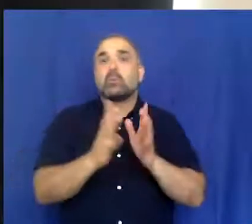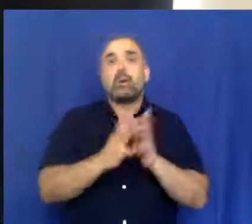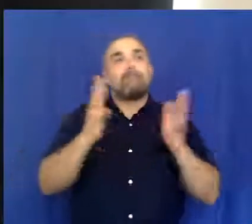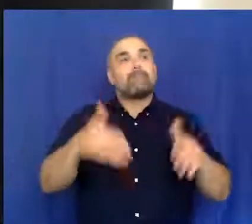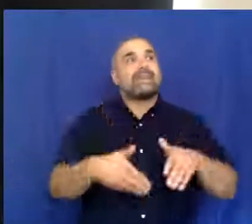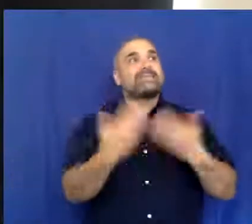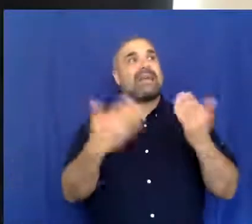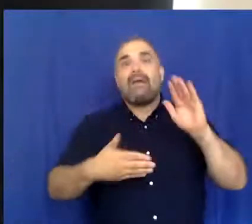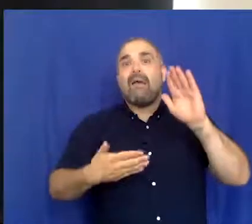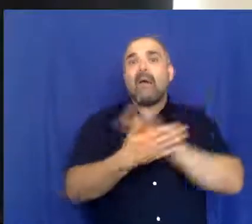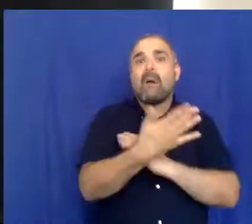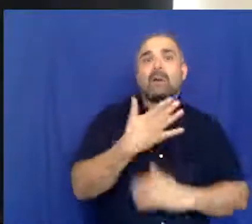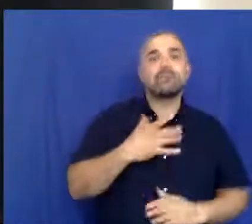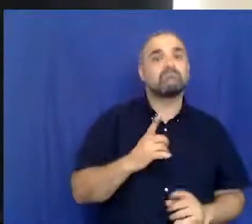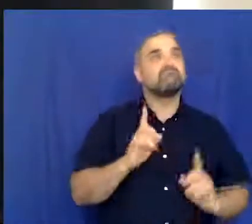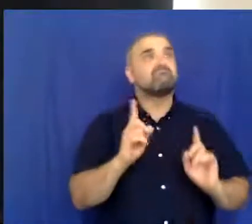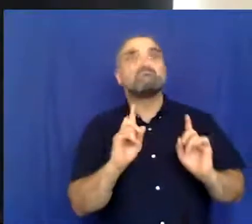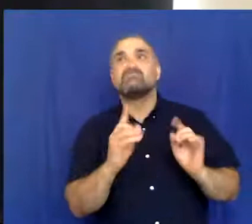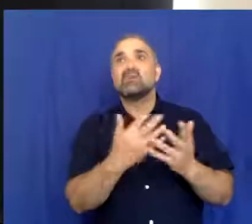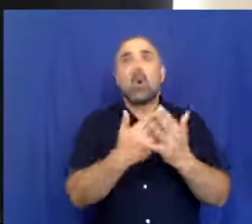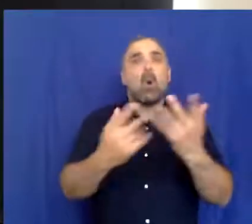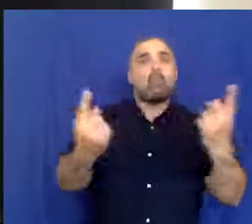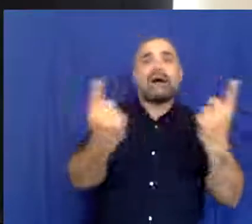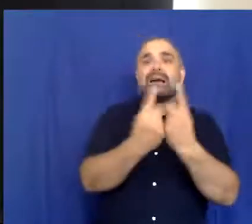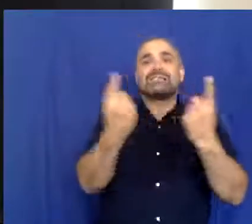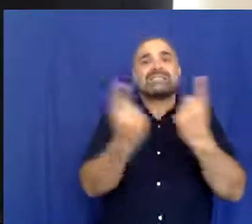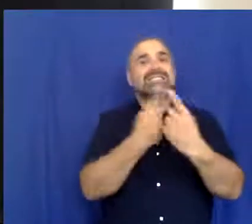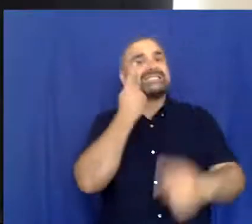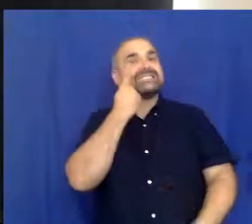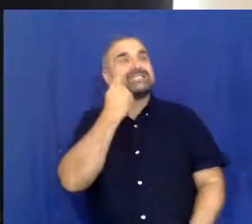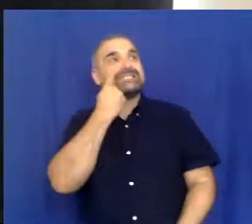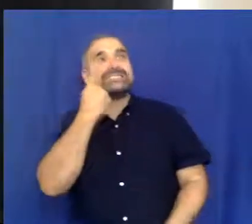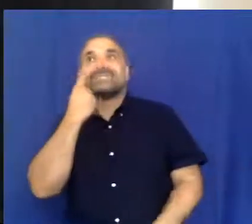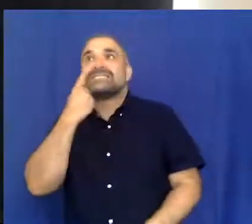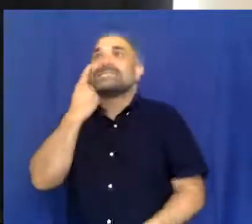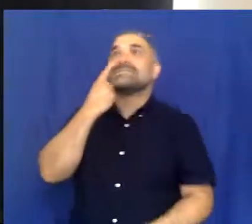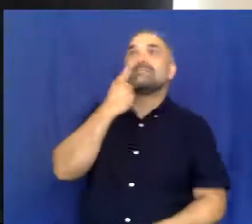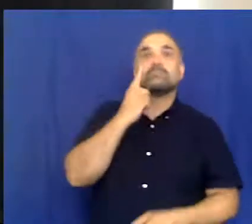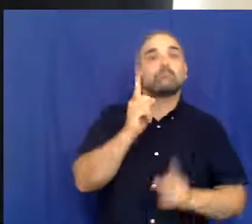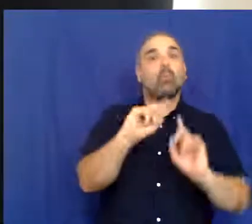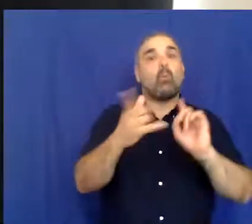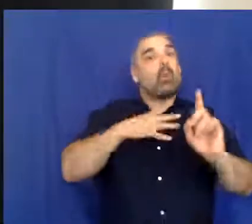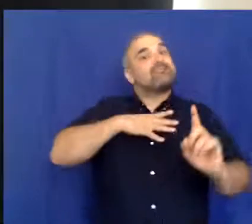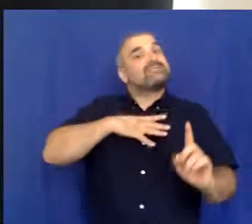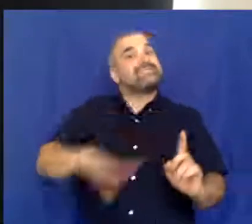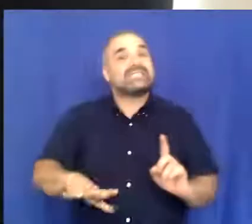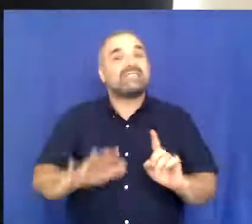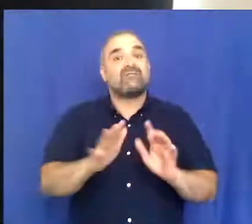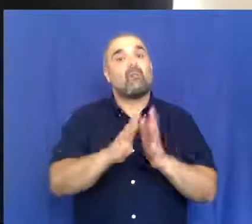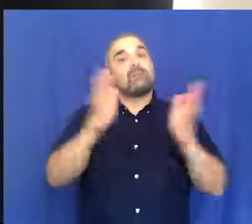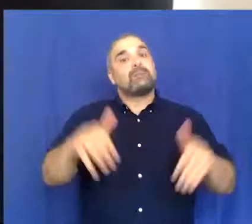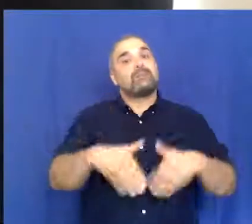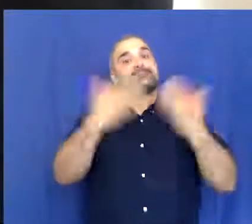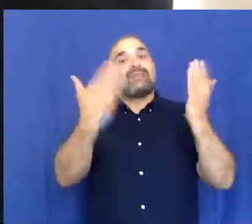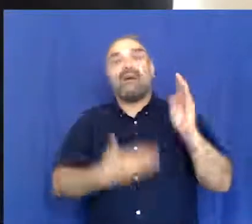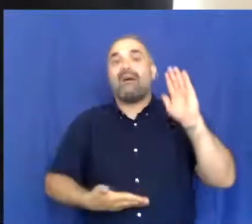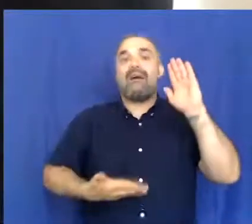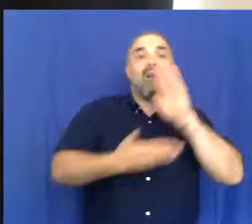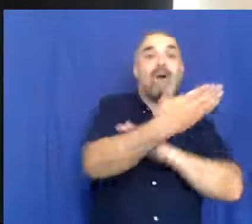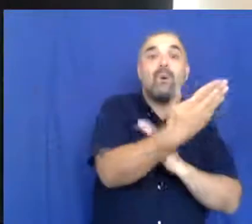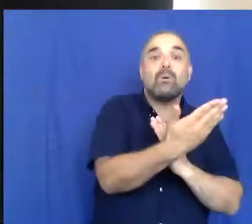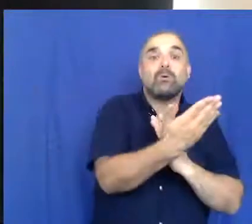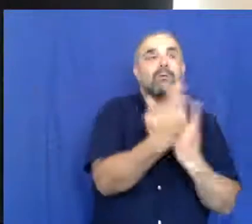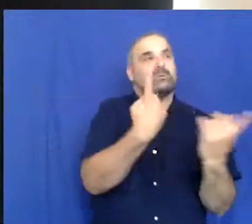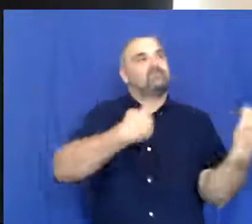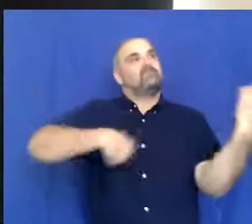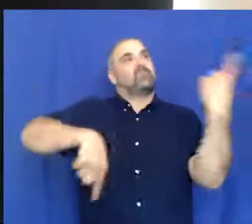What do we need for our big day out? There's so many things to see. What do we need for our